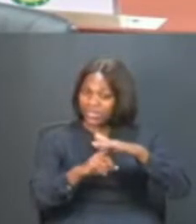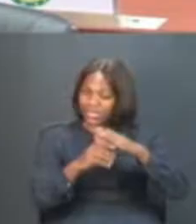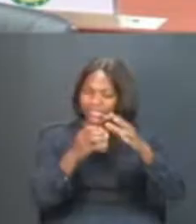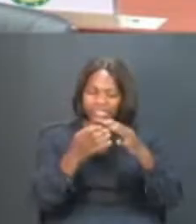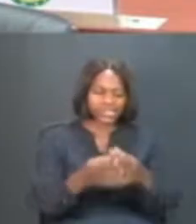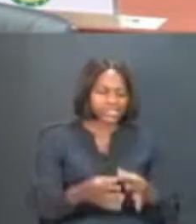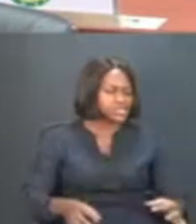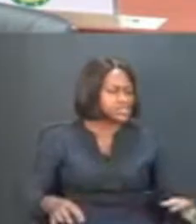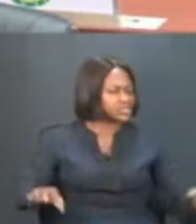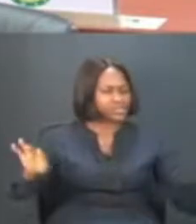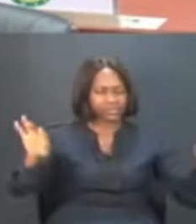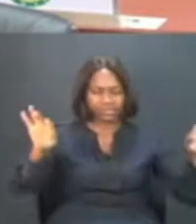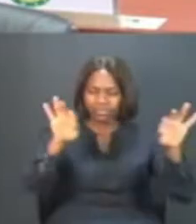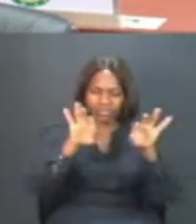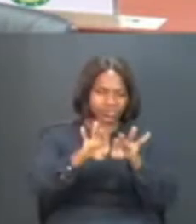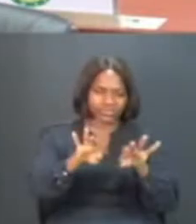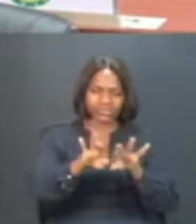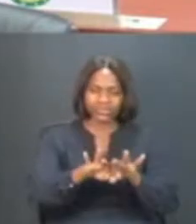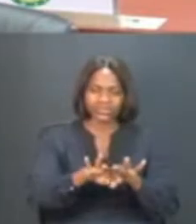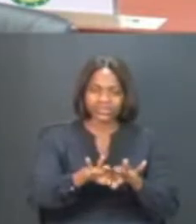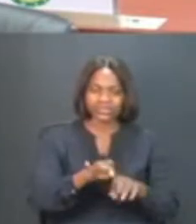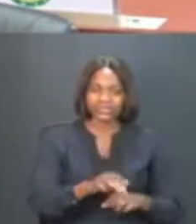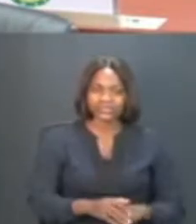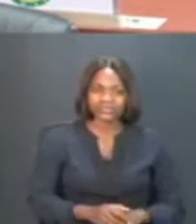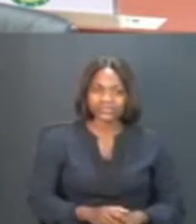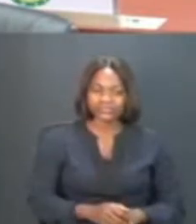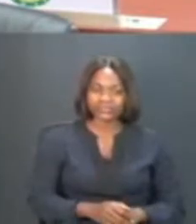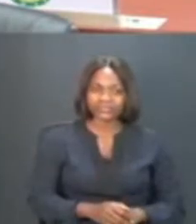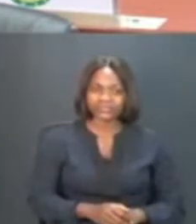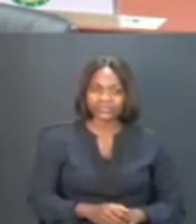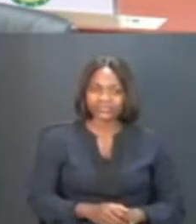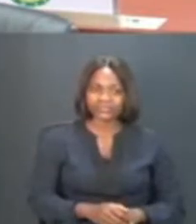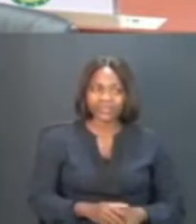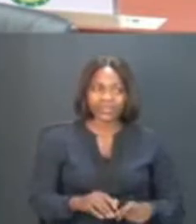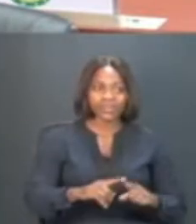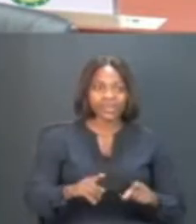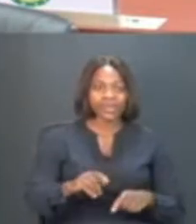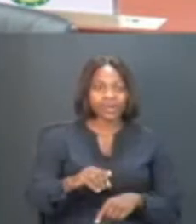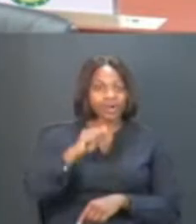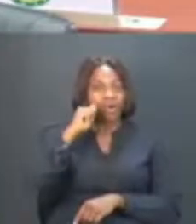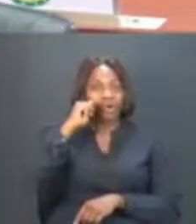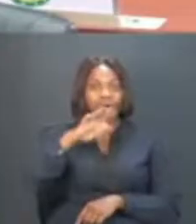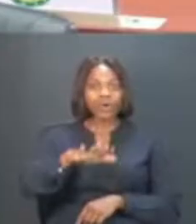Screening is very important. But my colleague women in the villages,